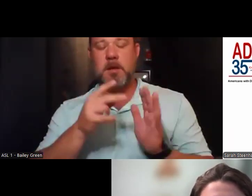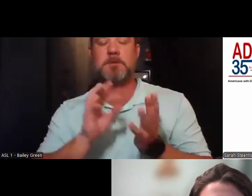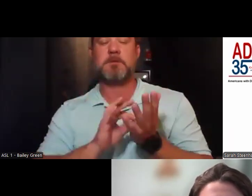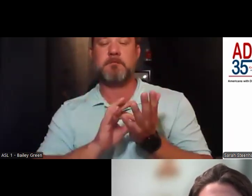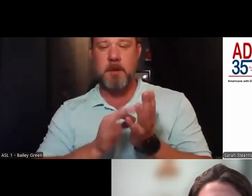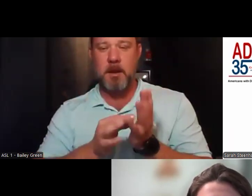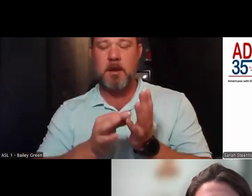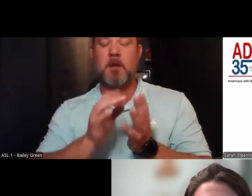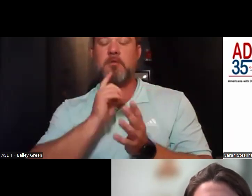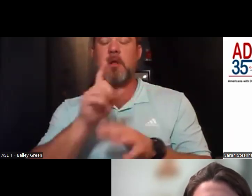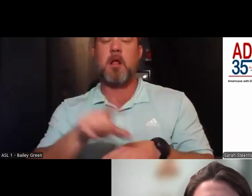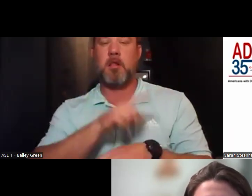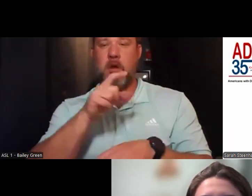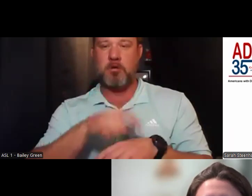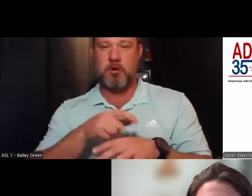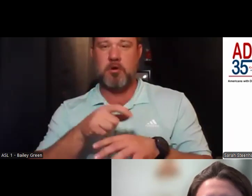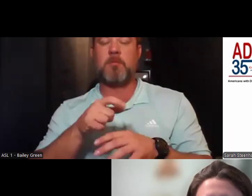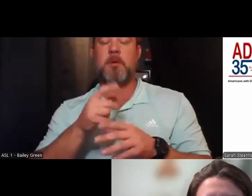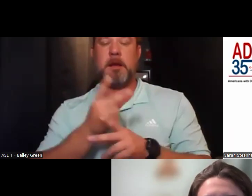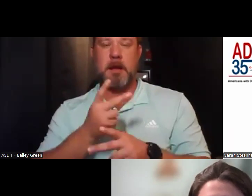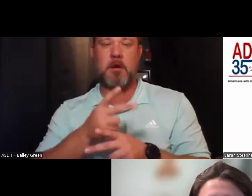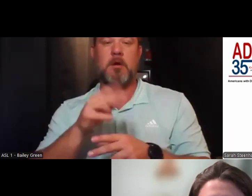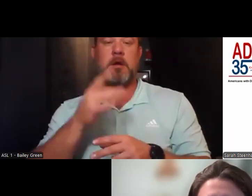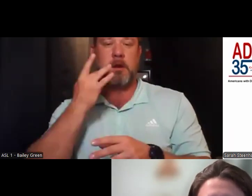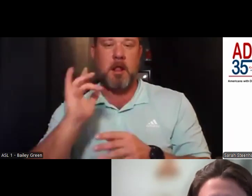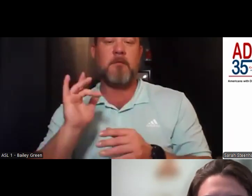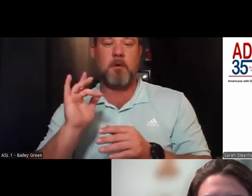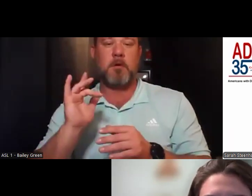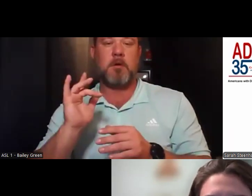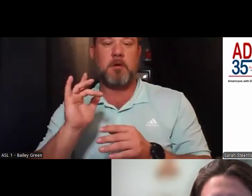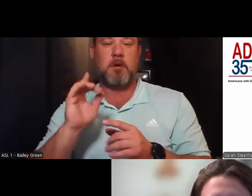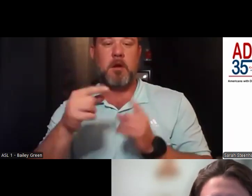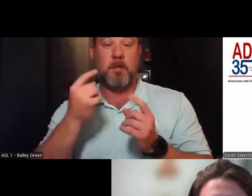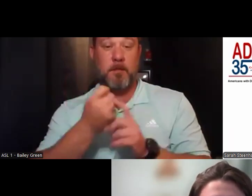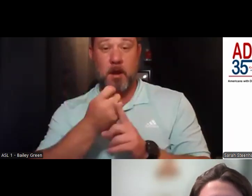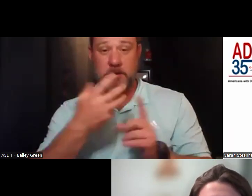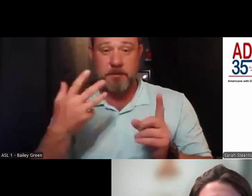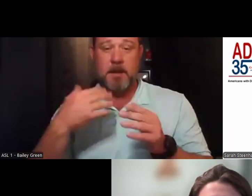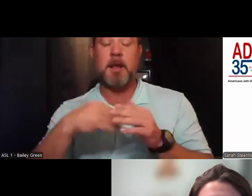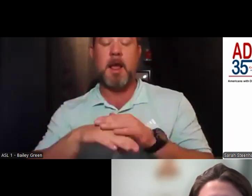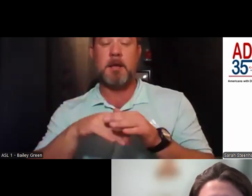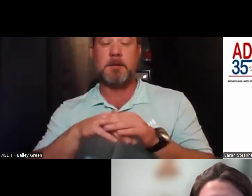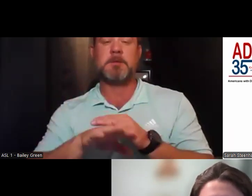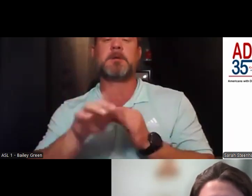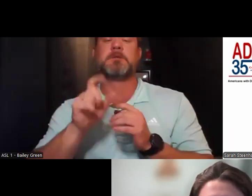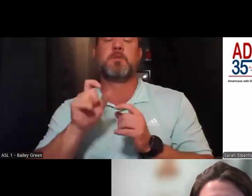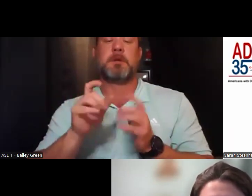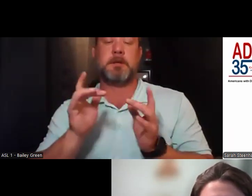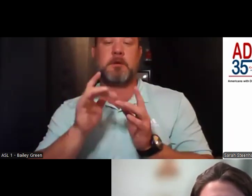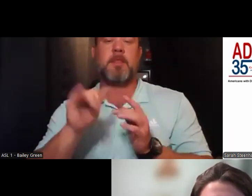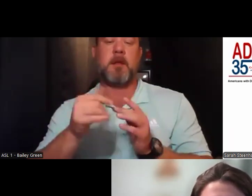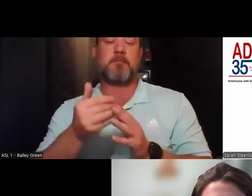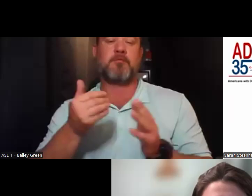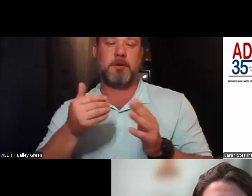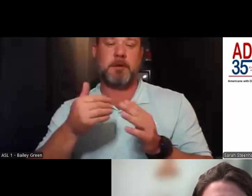is really our long-term care infrastructure in California. And when we're thinking about expanding access, we really need to be tapping into that